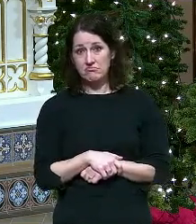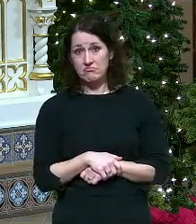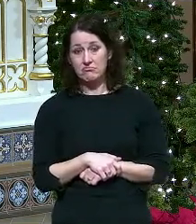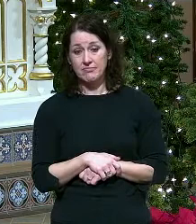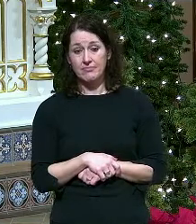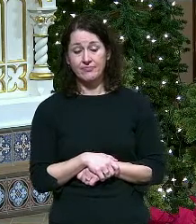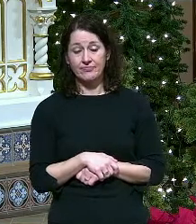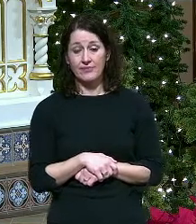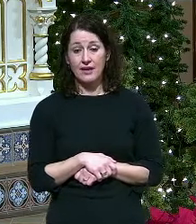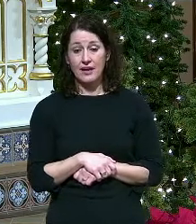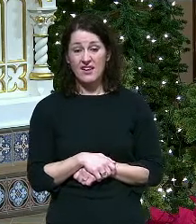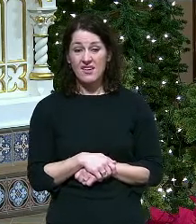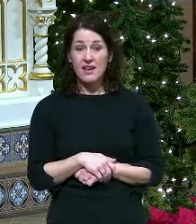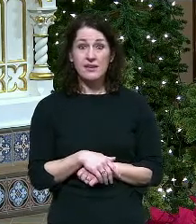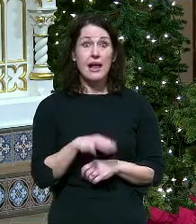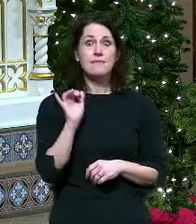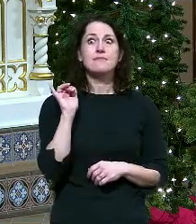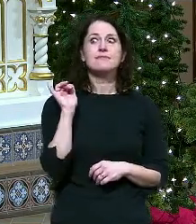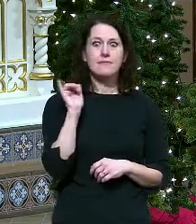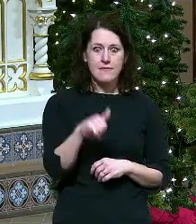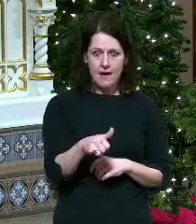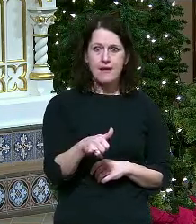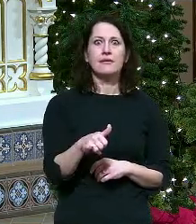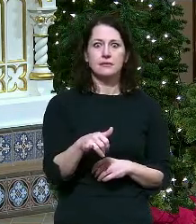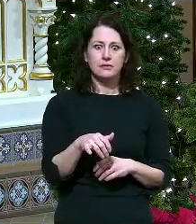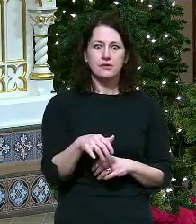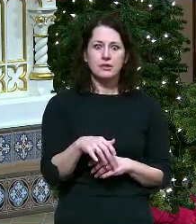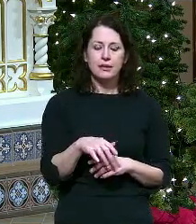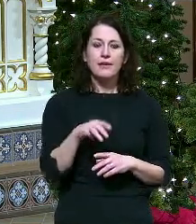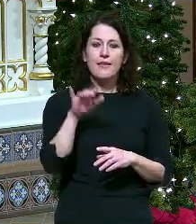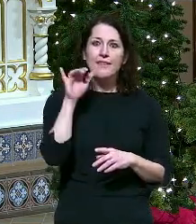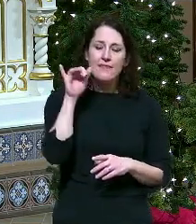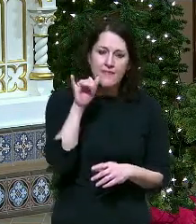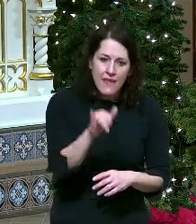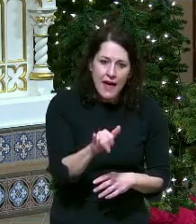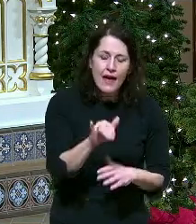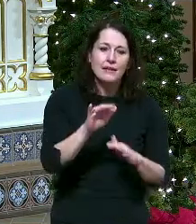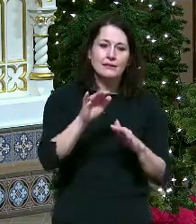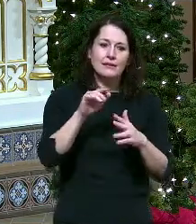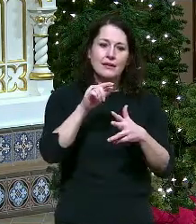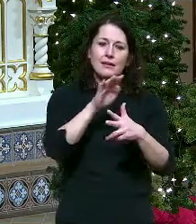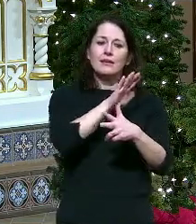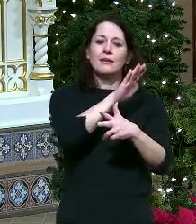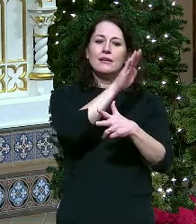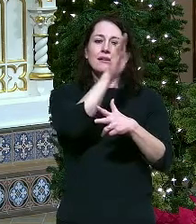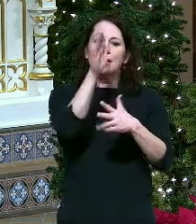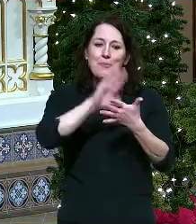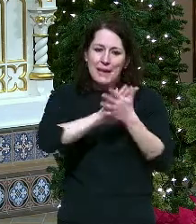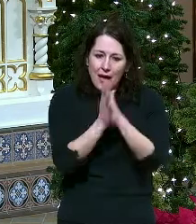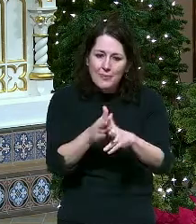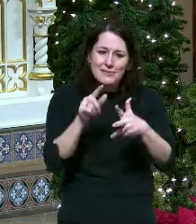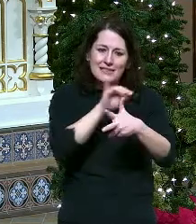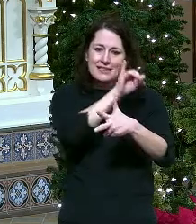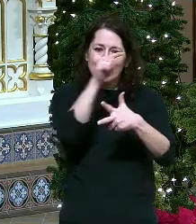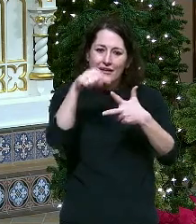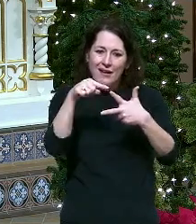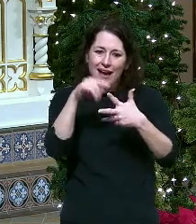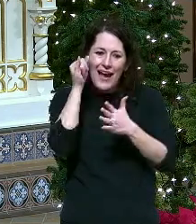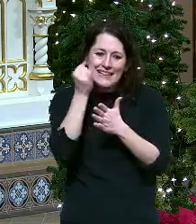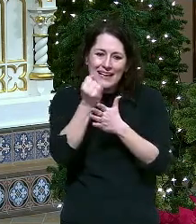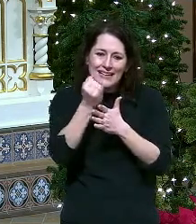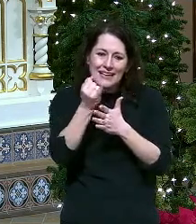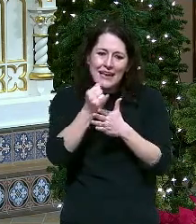And so that's where our identity flows out of that as well.